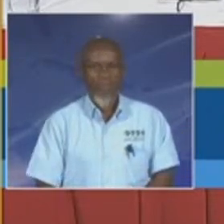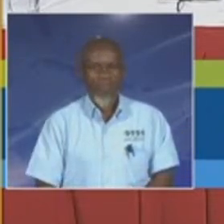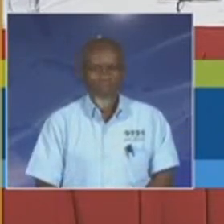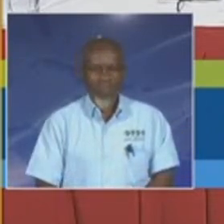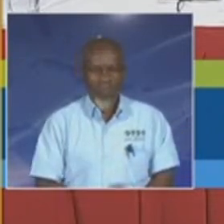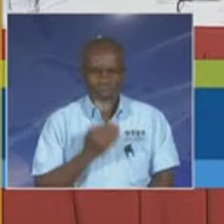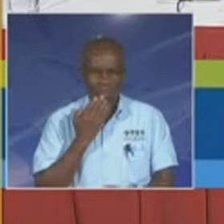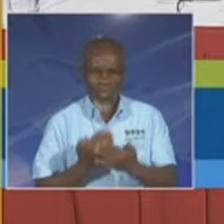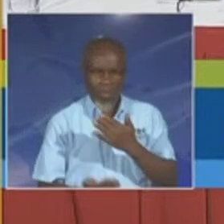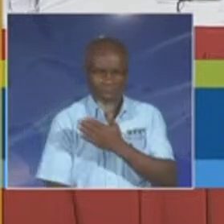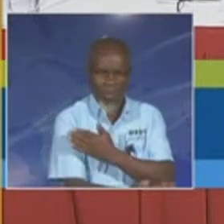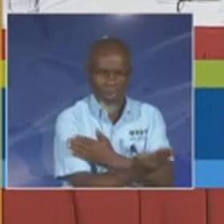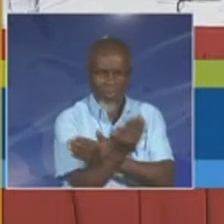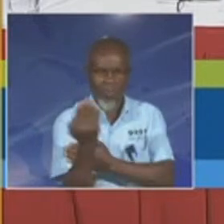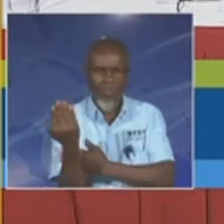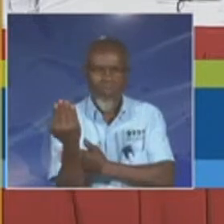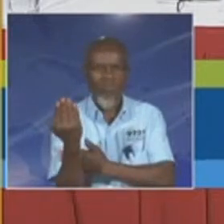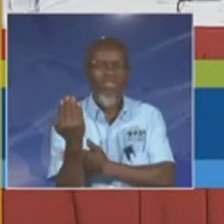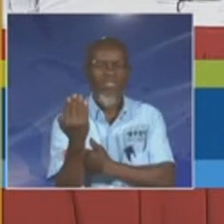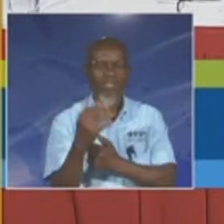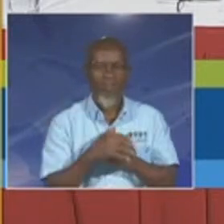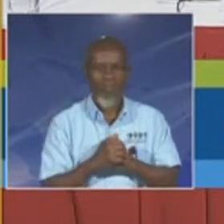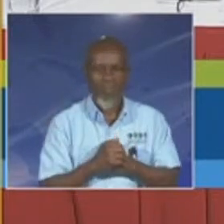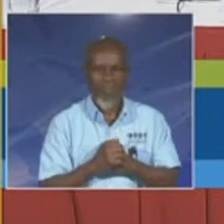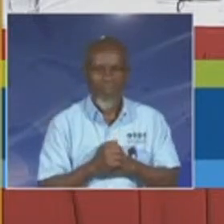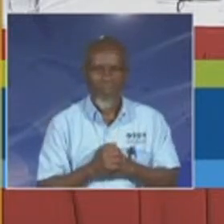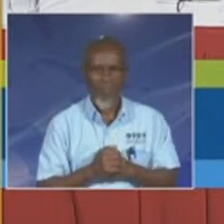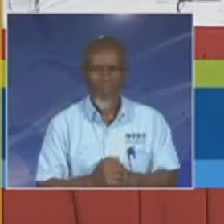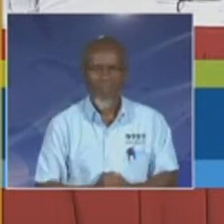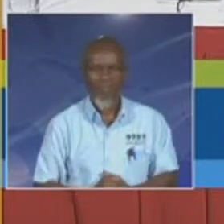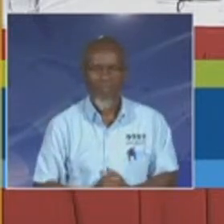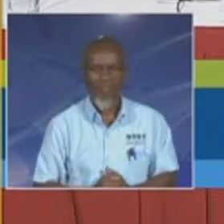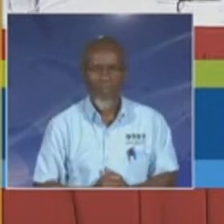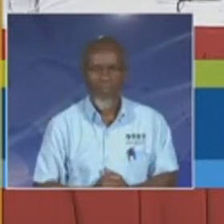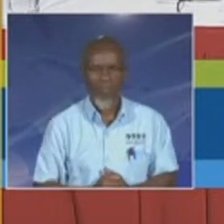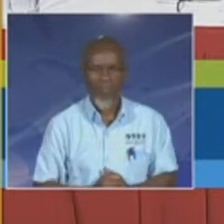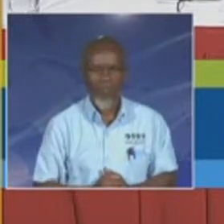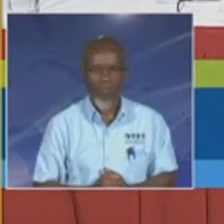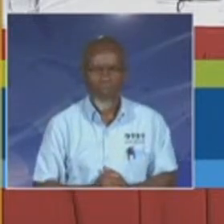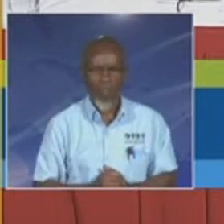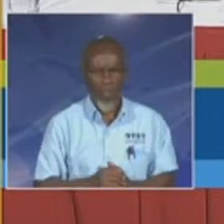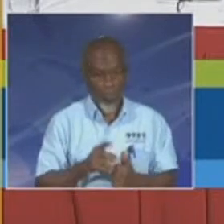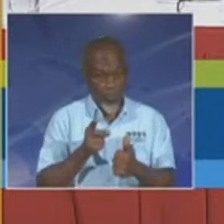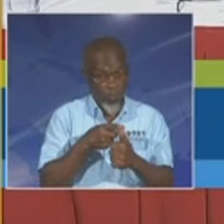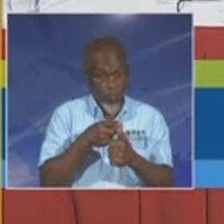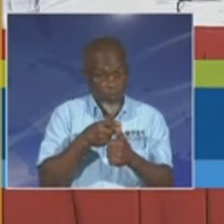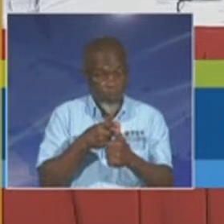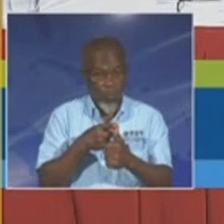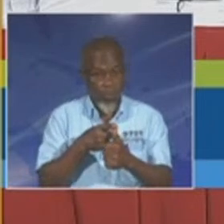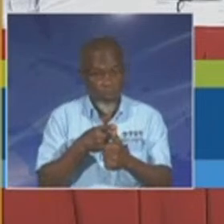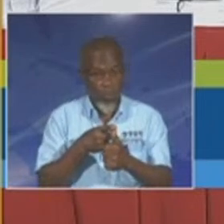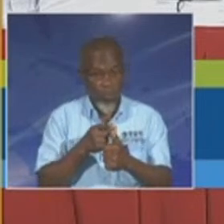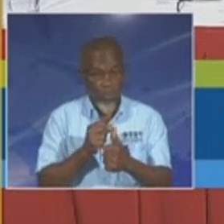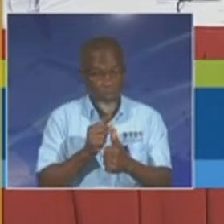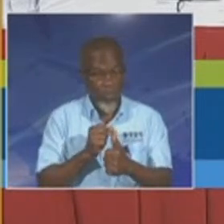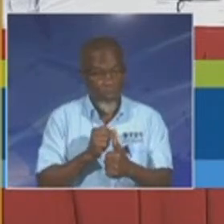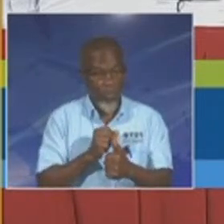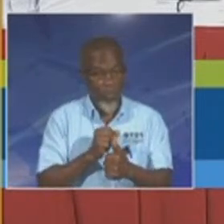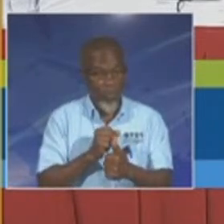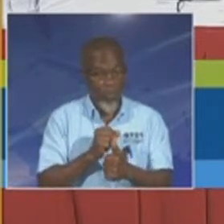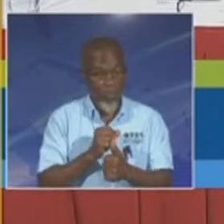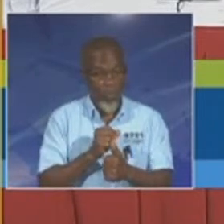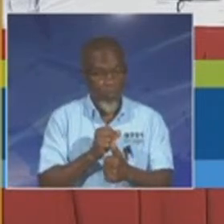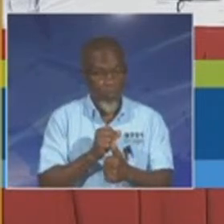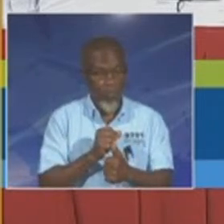Good morning. This is Paula Linder from the Newsday. My first question is